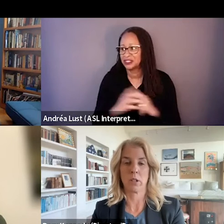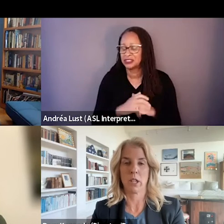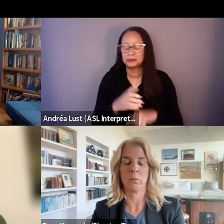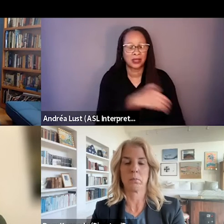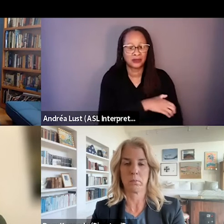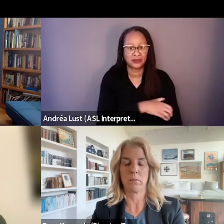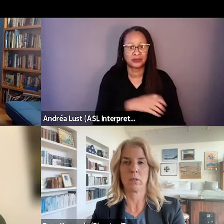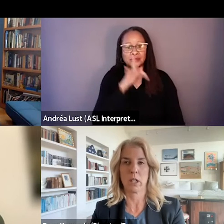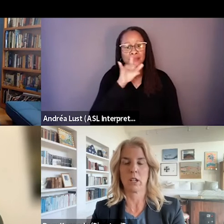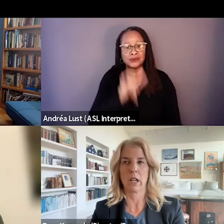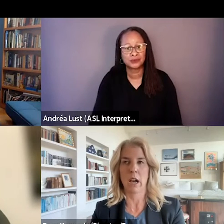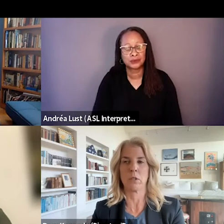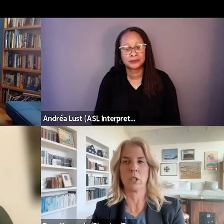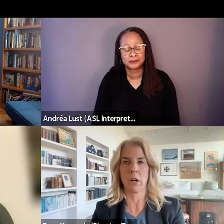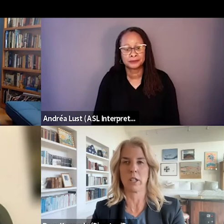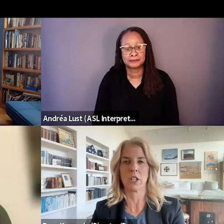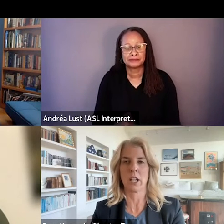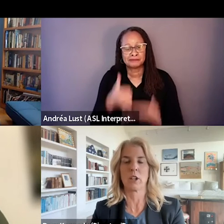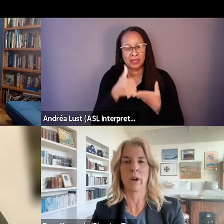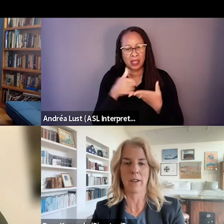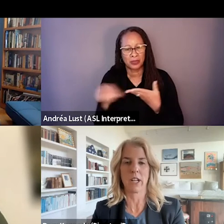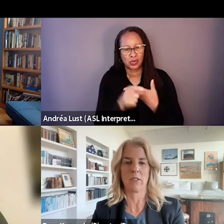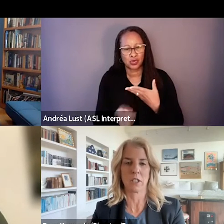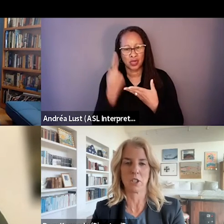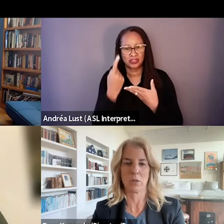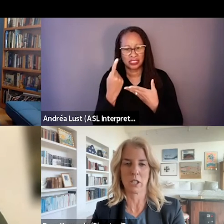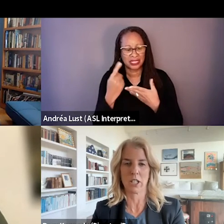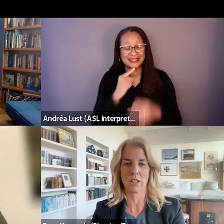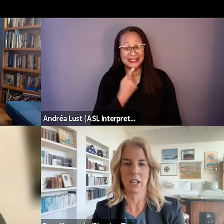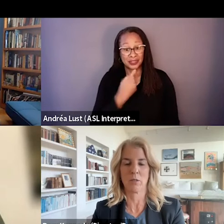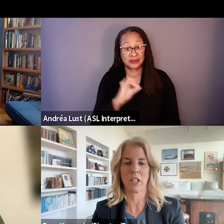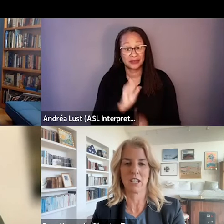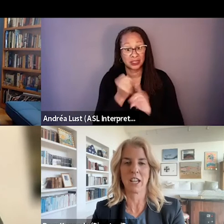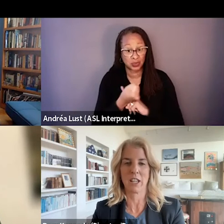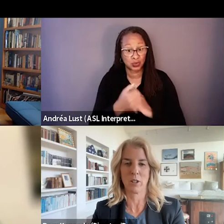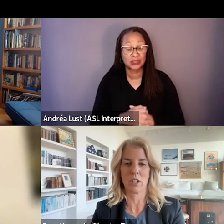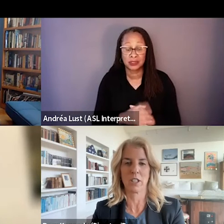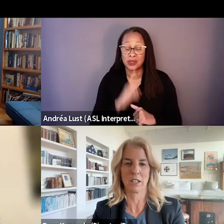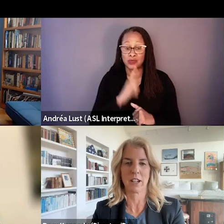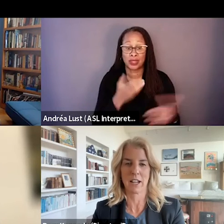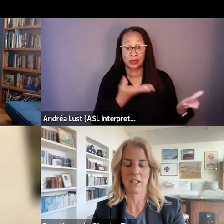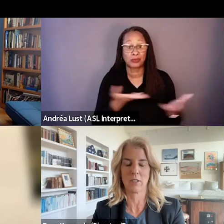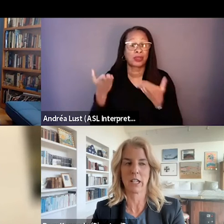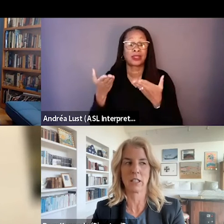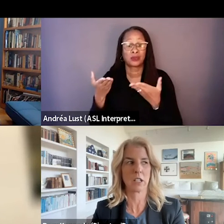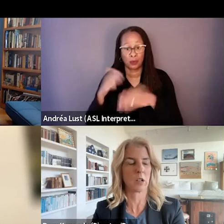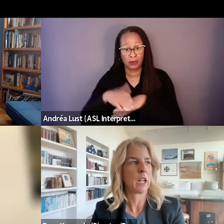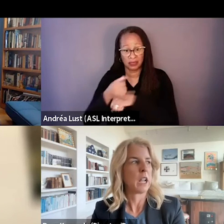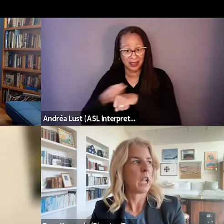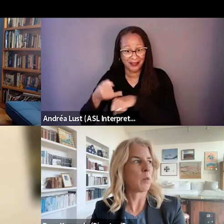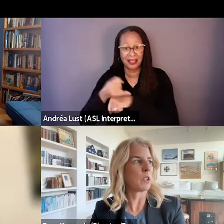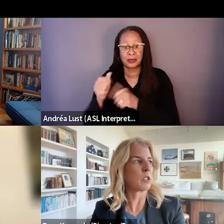powerful and really helped you understand the gravity of the situation and really take you onto this island, right?